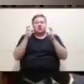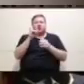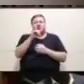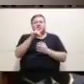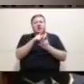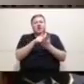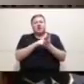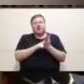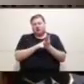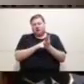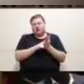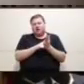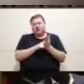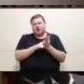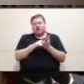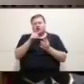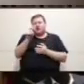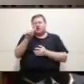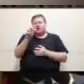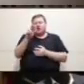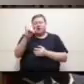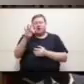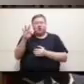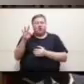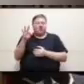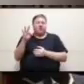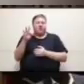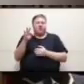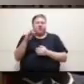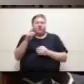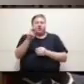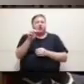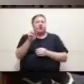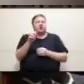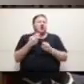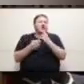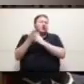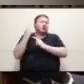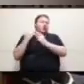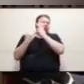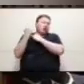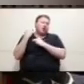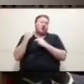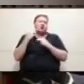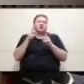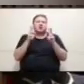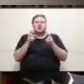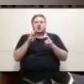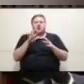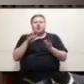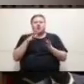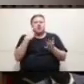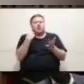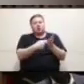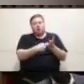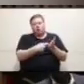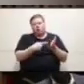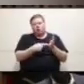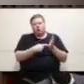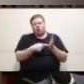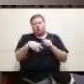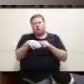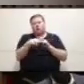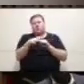tariffs by NERSA, this is a historical issue where people were charged for